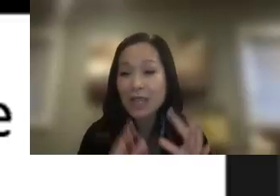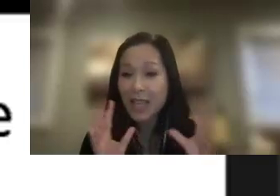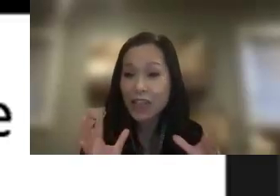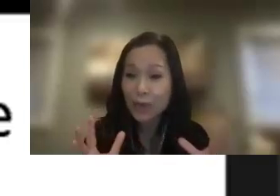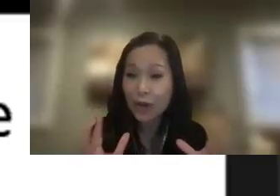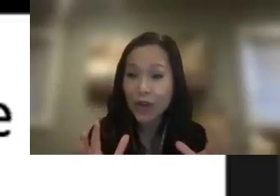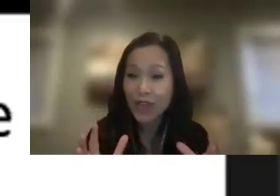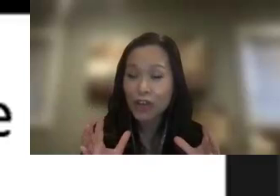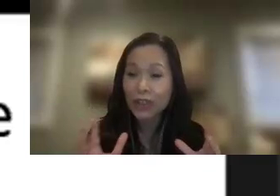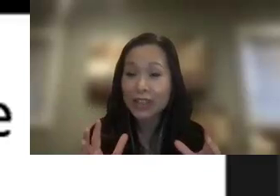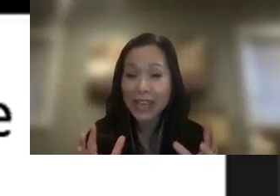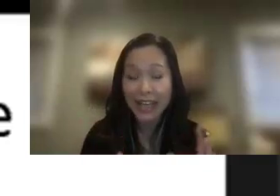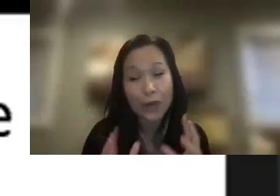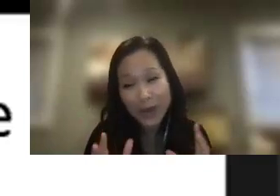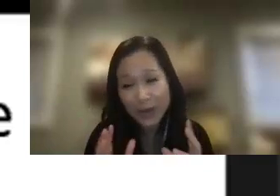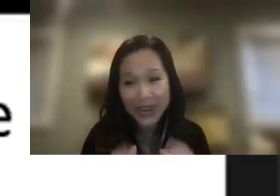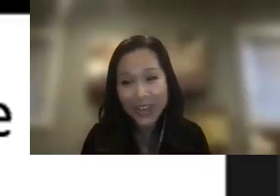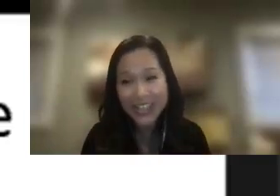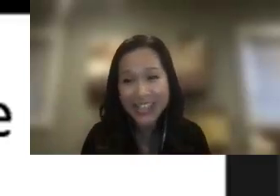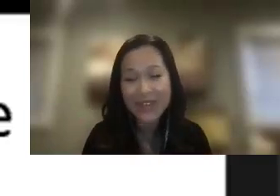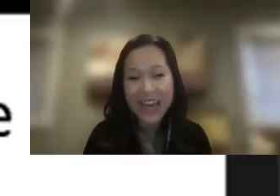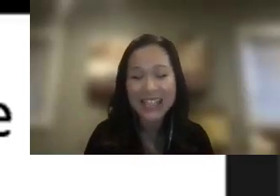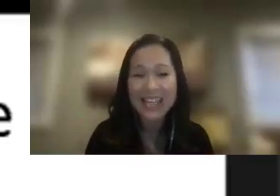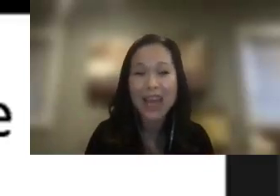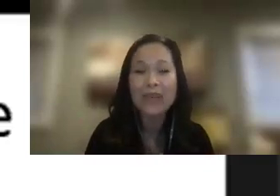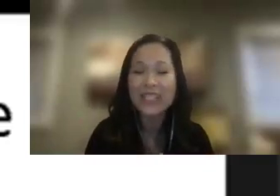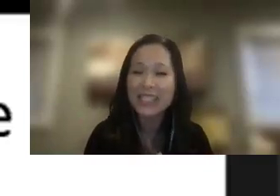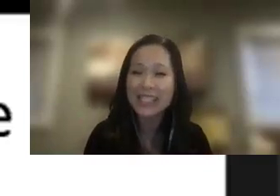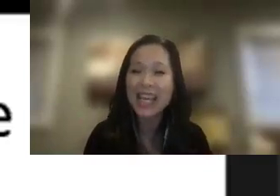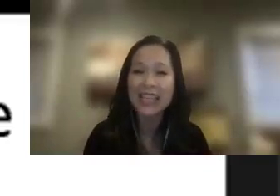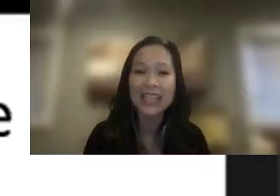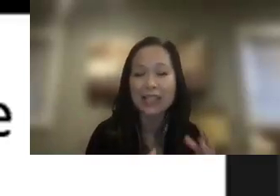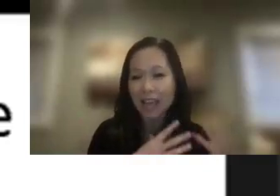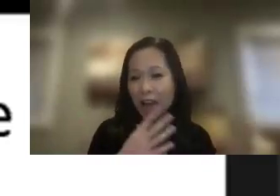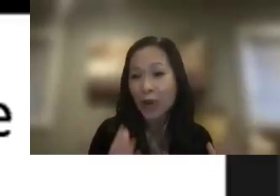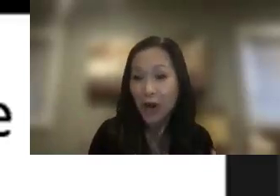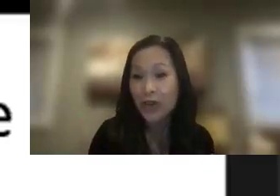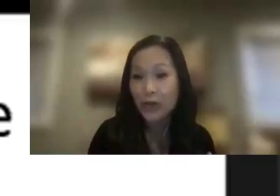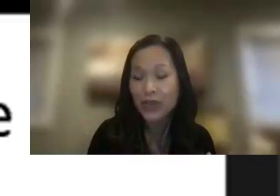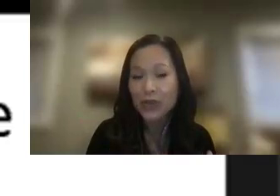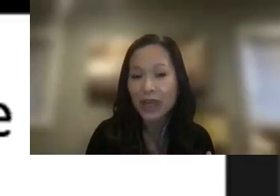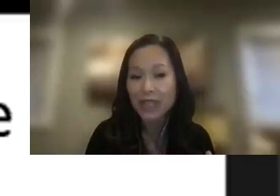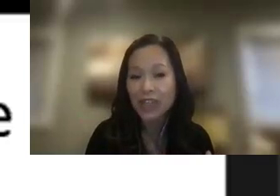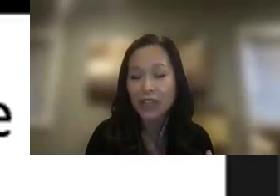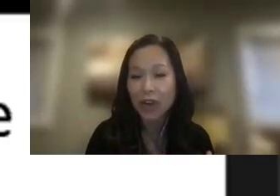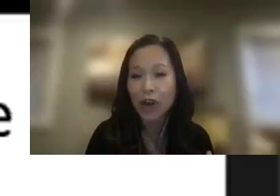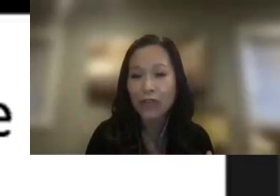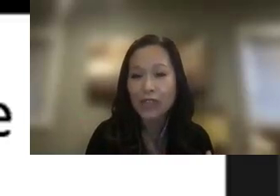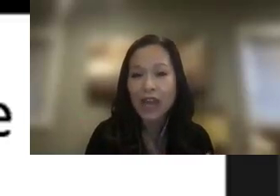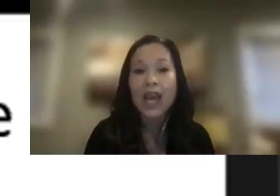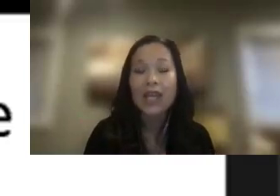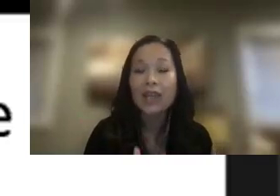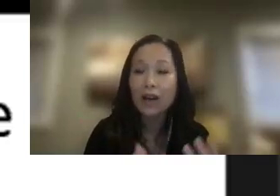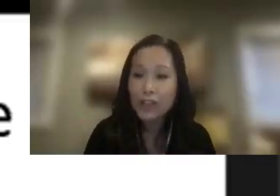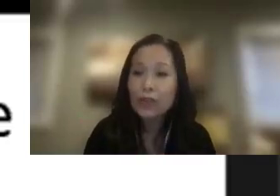some recommendations around what that tree looks like. And I won't be able to go into some of that today, but just to say that that's part of what this recommendation